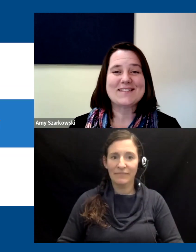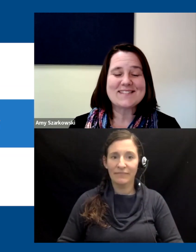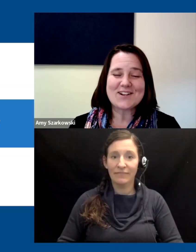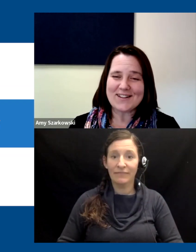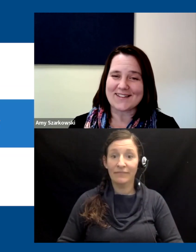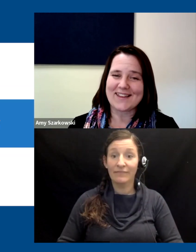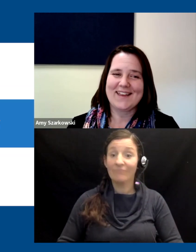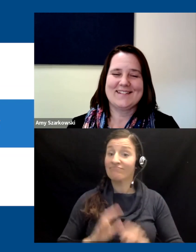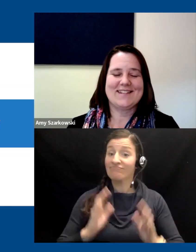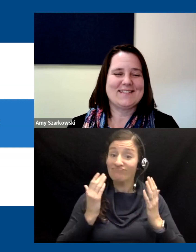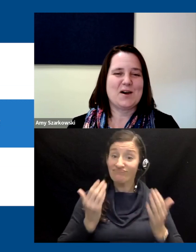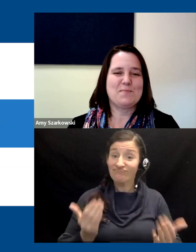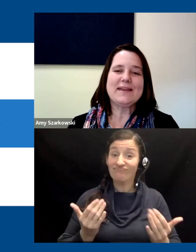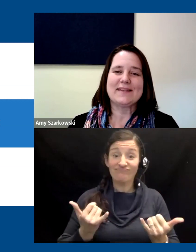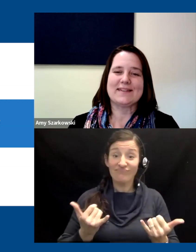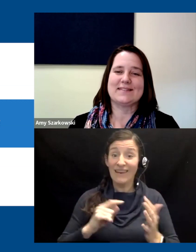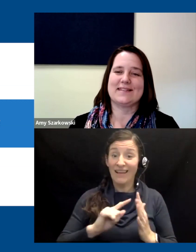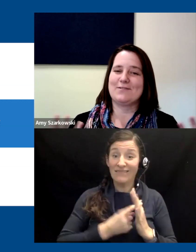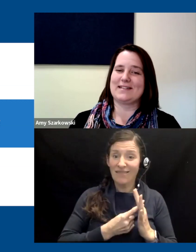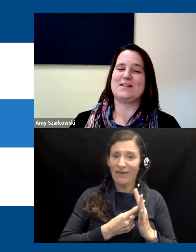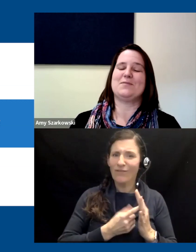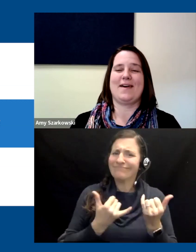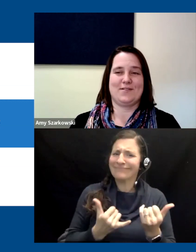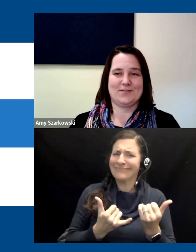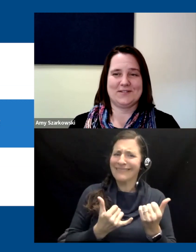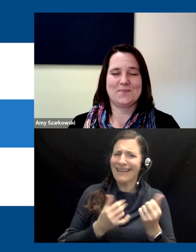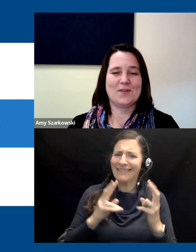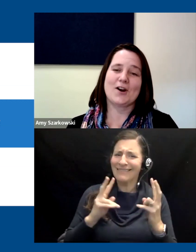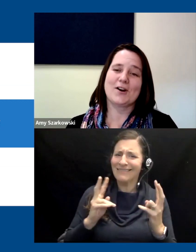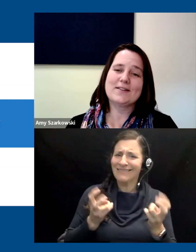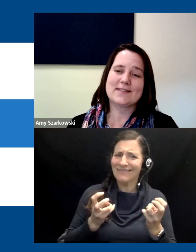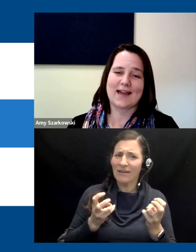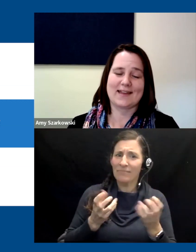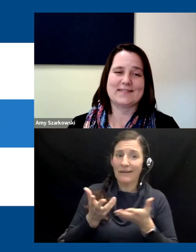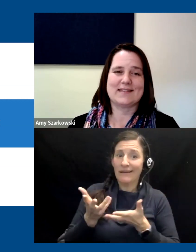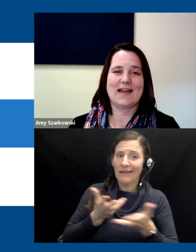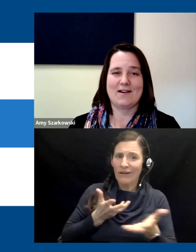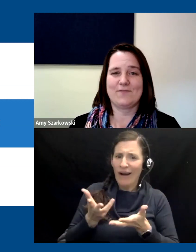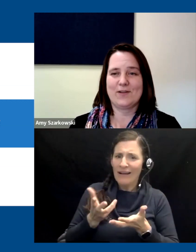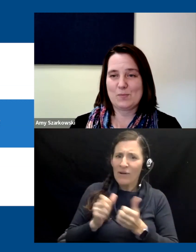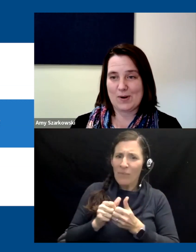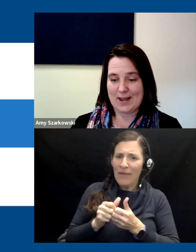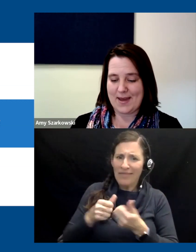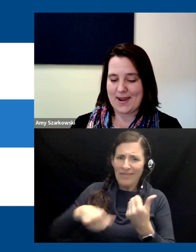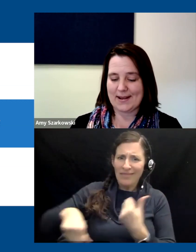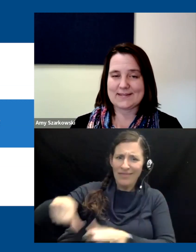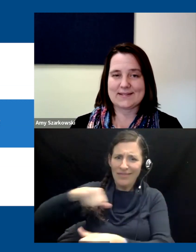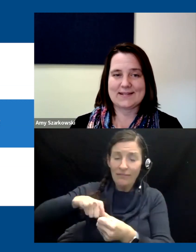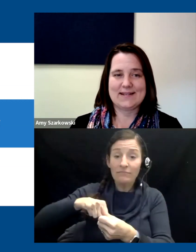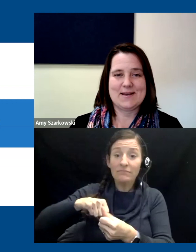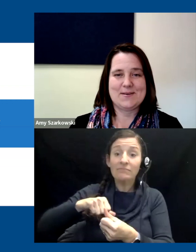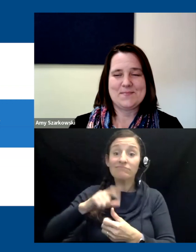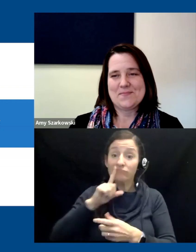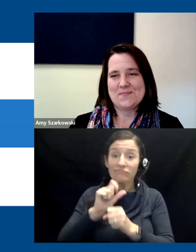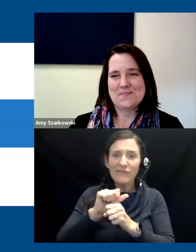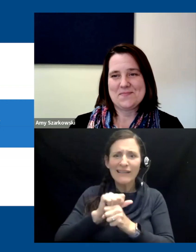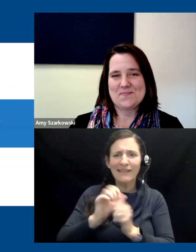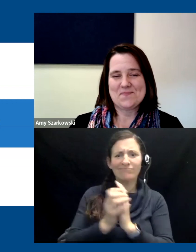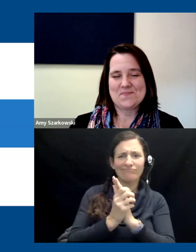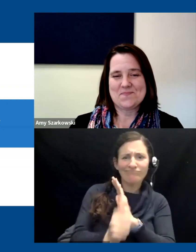So let's get started. Today's topic is interacting with others, the art and science of pragmatics.